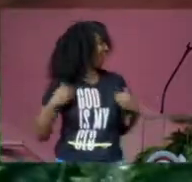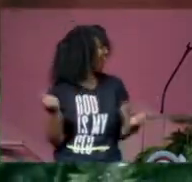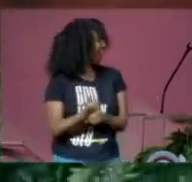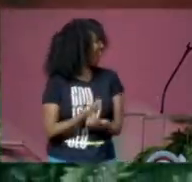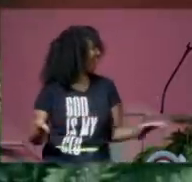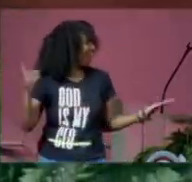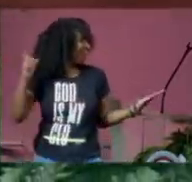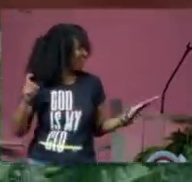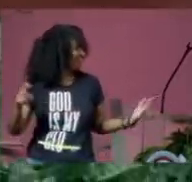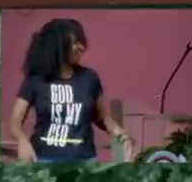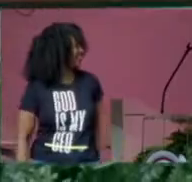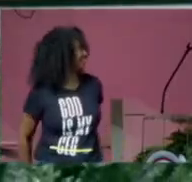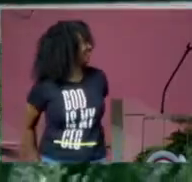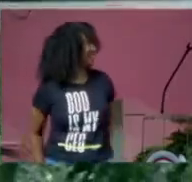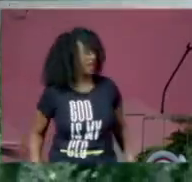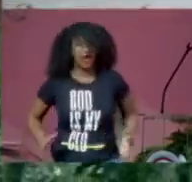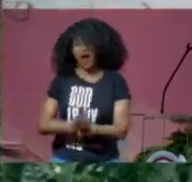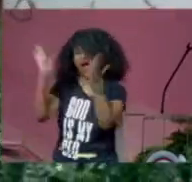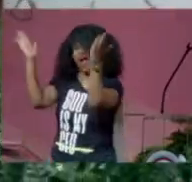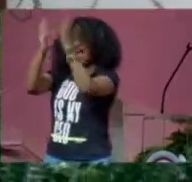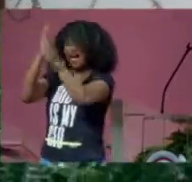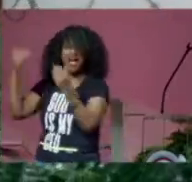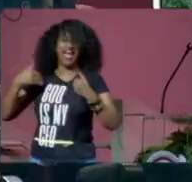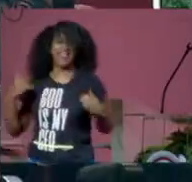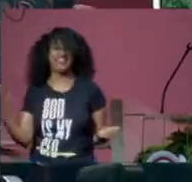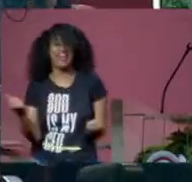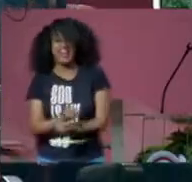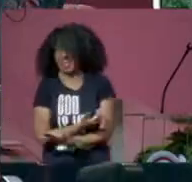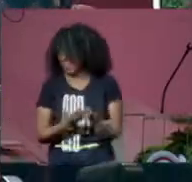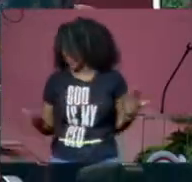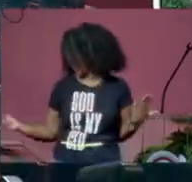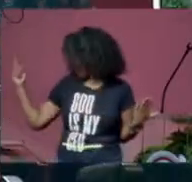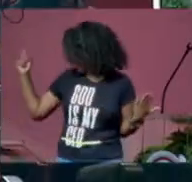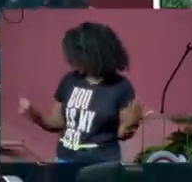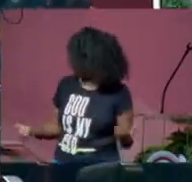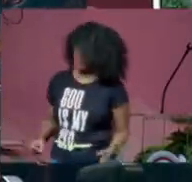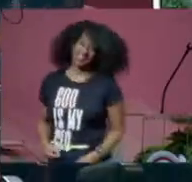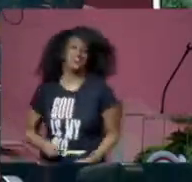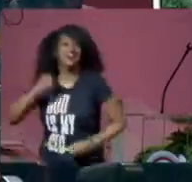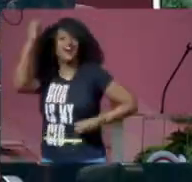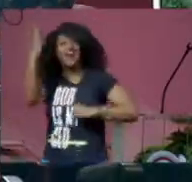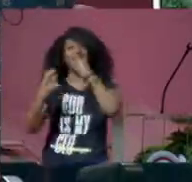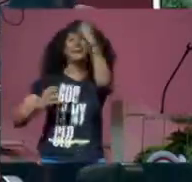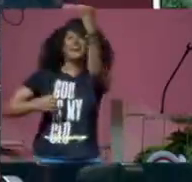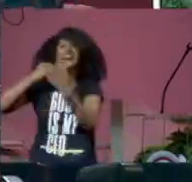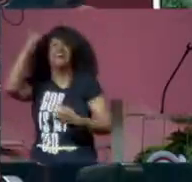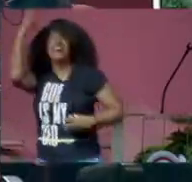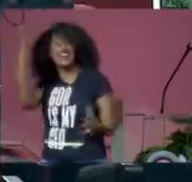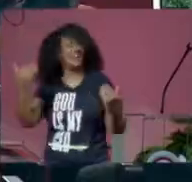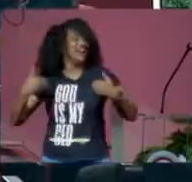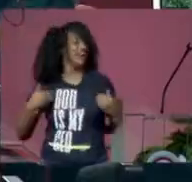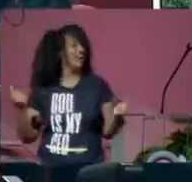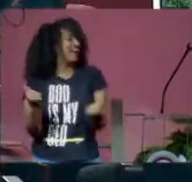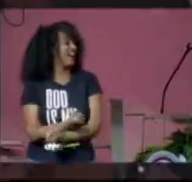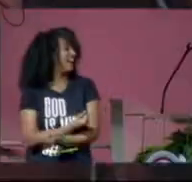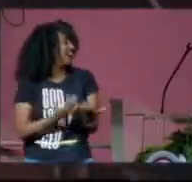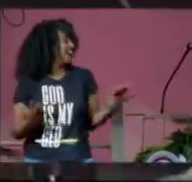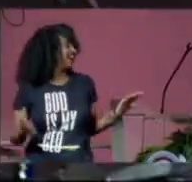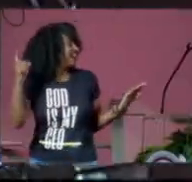got everything we need. Take it up, take it up. We got everything we need. Take it up, take it up. I